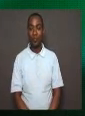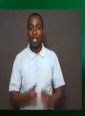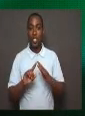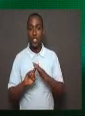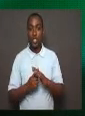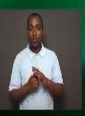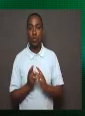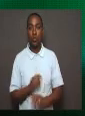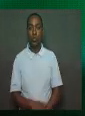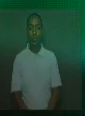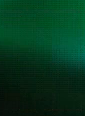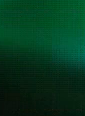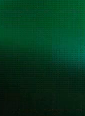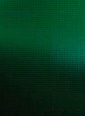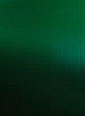Begin.